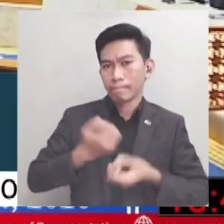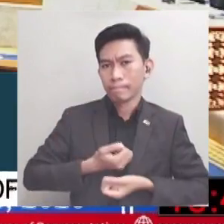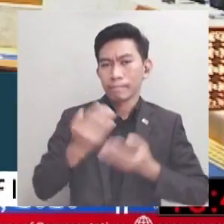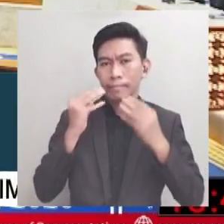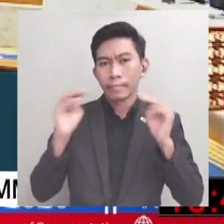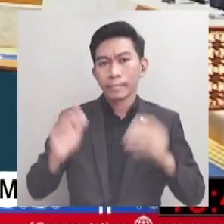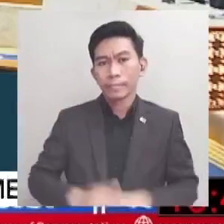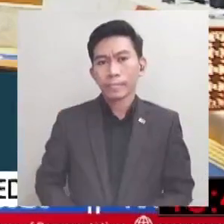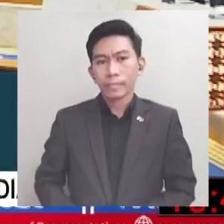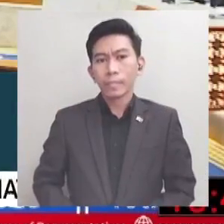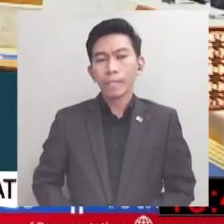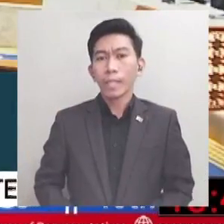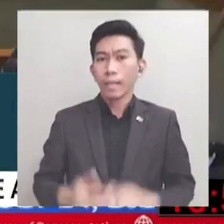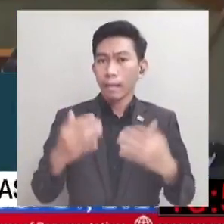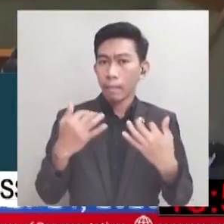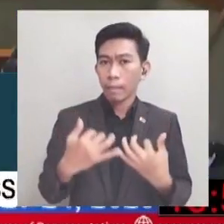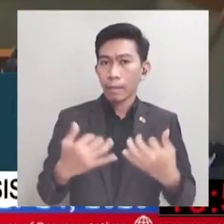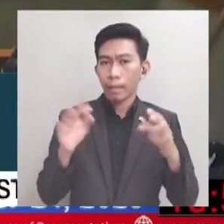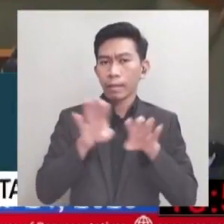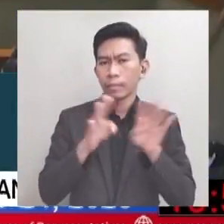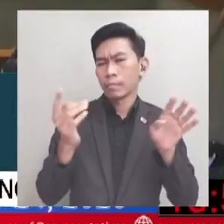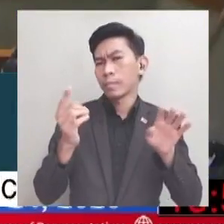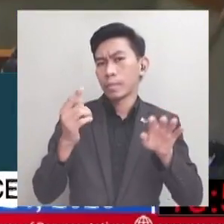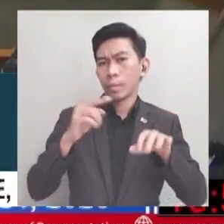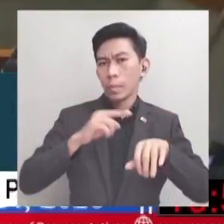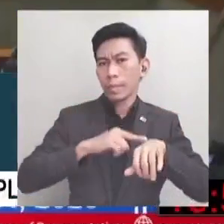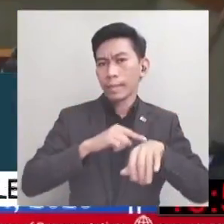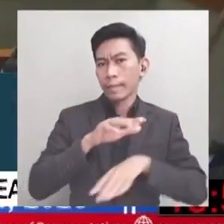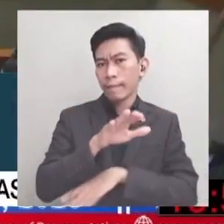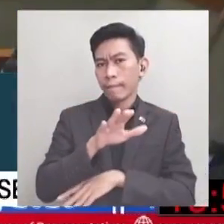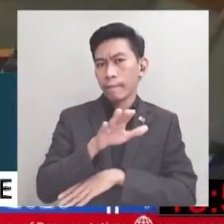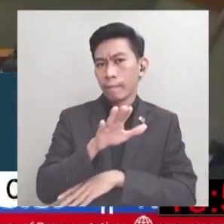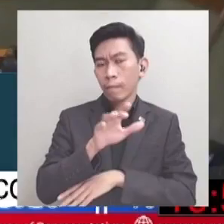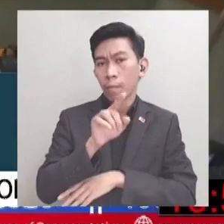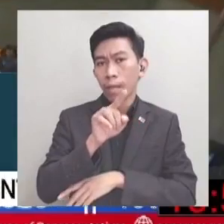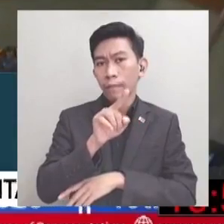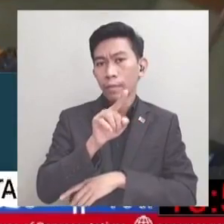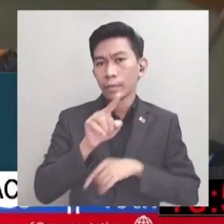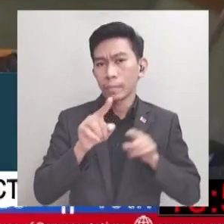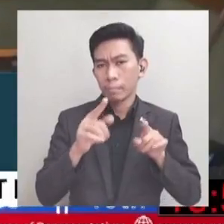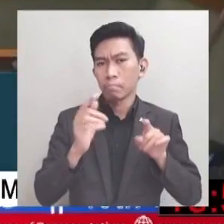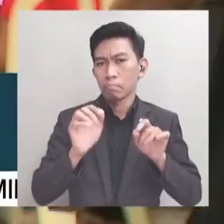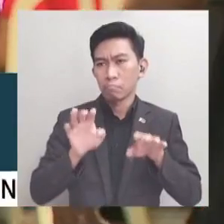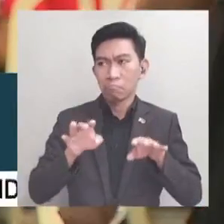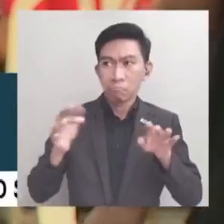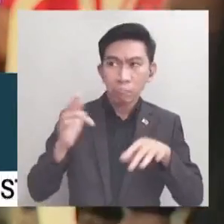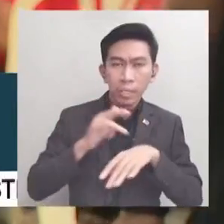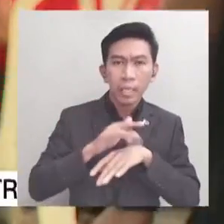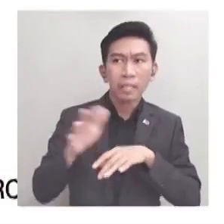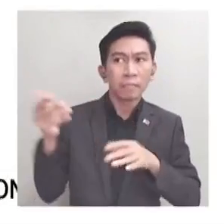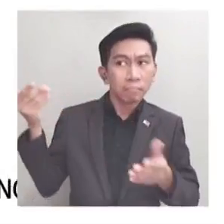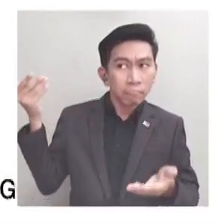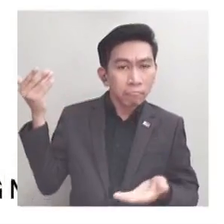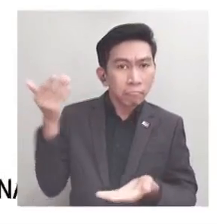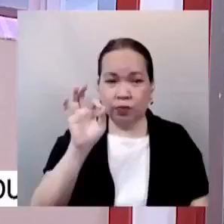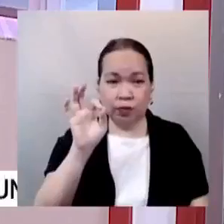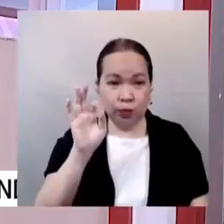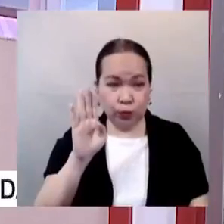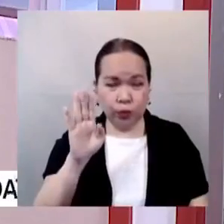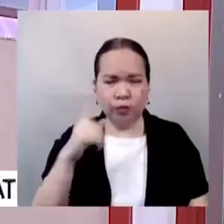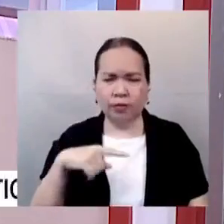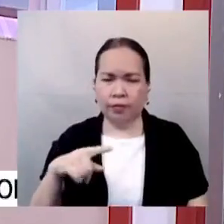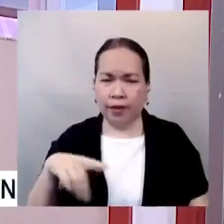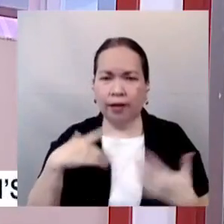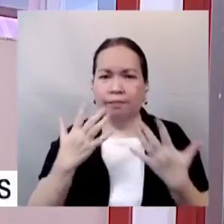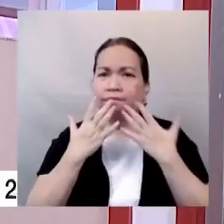be open at 1 p.m. for those who wish to come in early. Carmina, back to you. Thanks a lot, Vivian Gula. They're joining us live. Back in